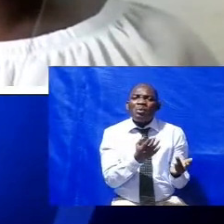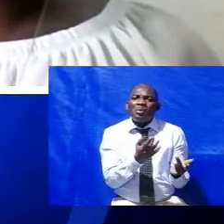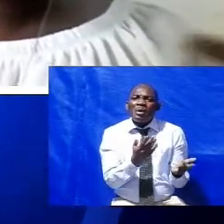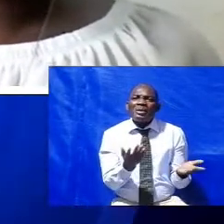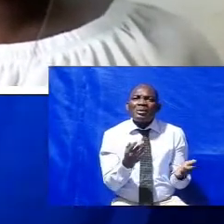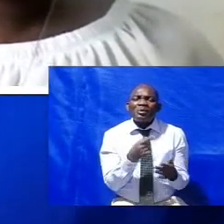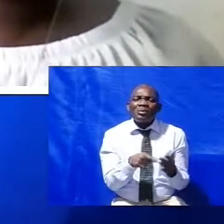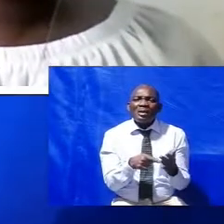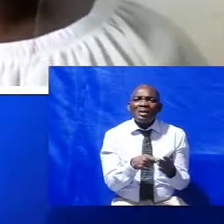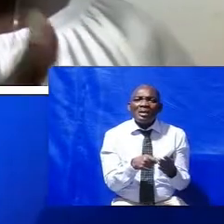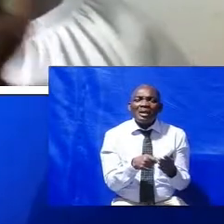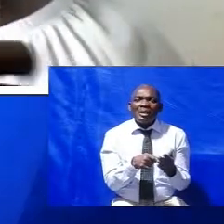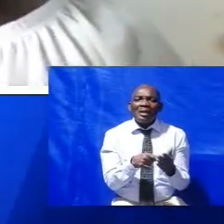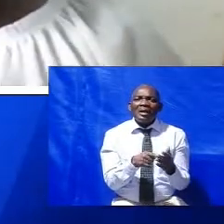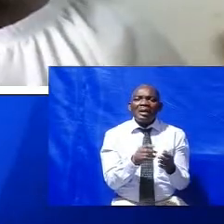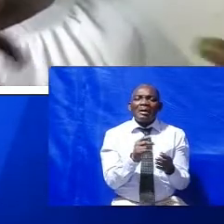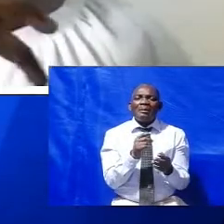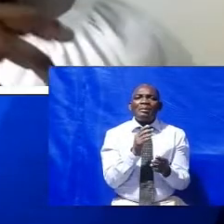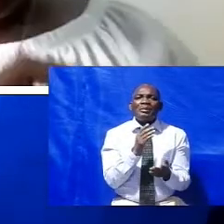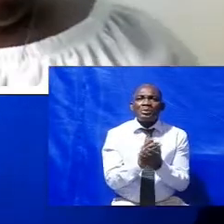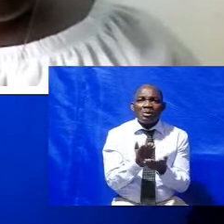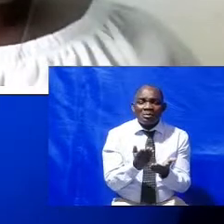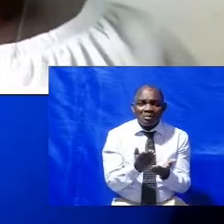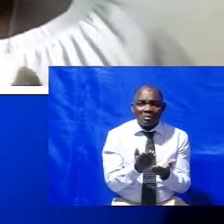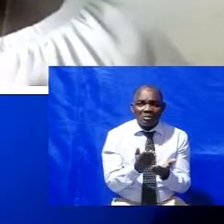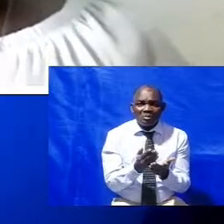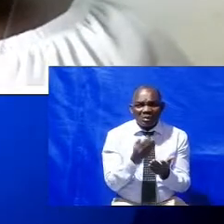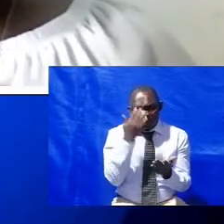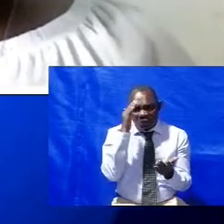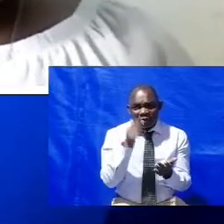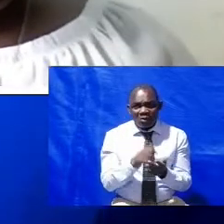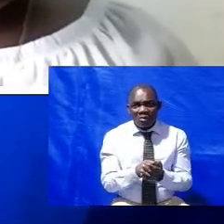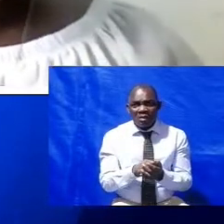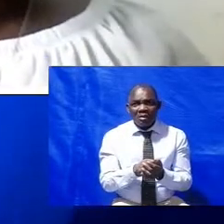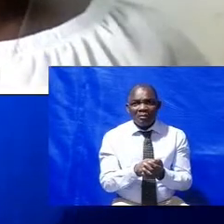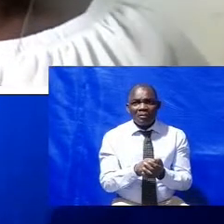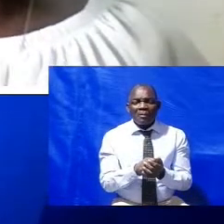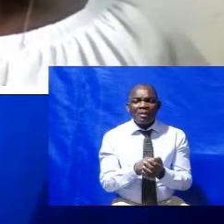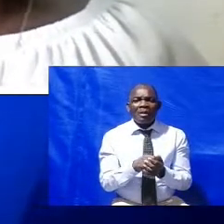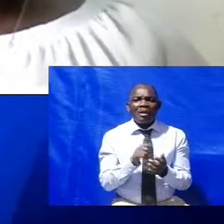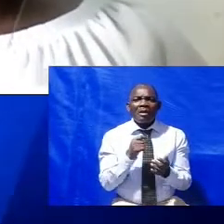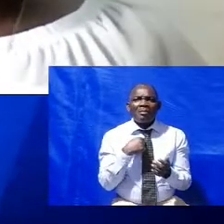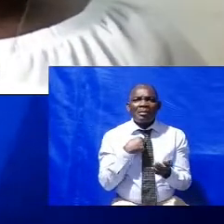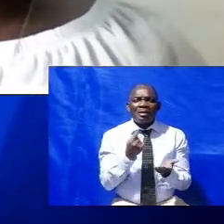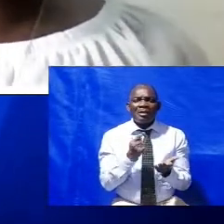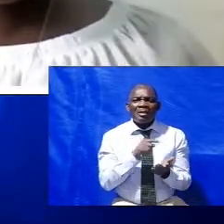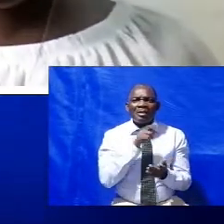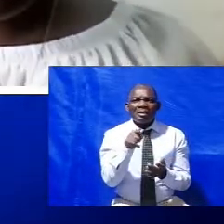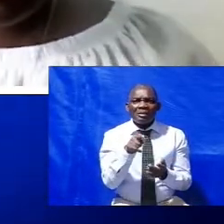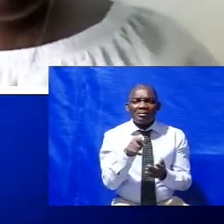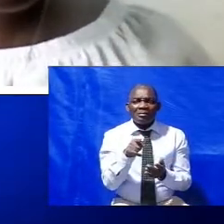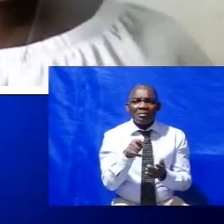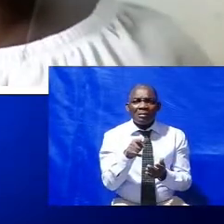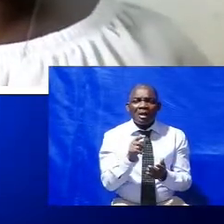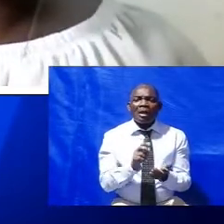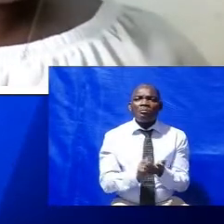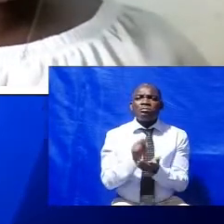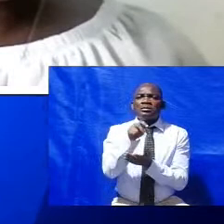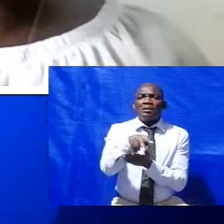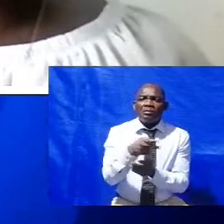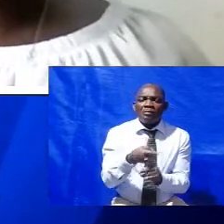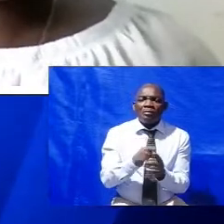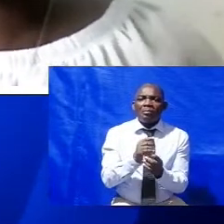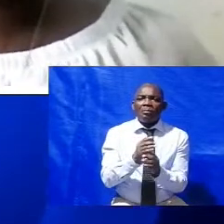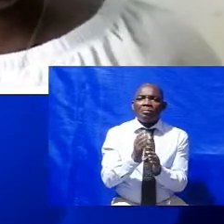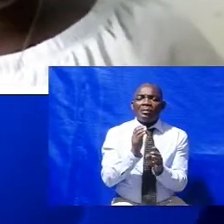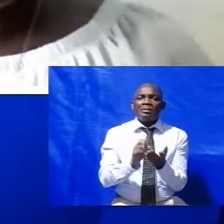I'm supposed to wait for it to move back and stop because of that inertia force. And then now I come out. So I just get there and I jump